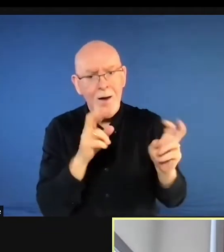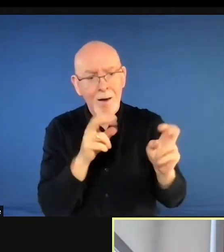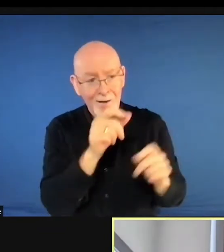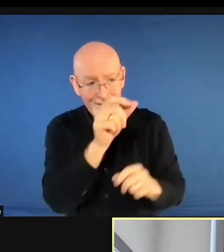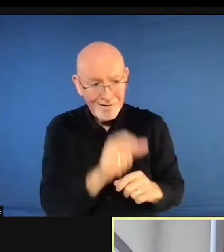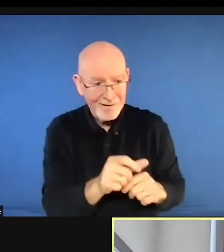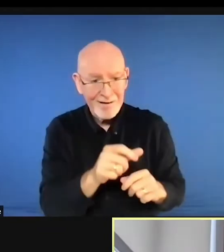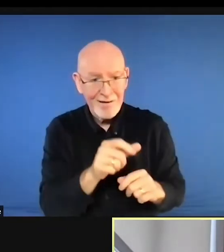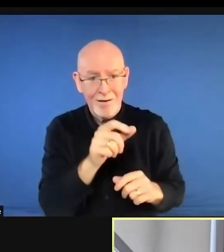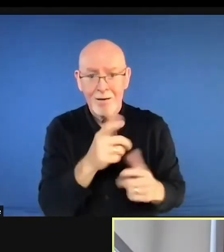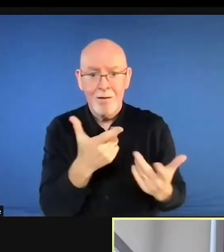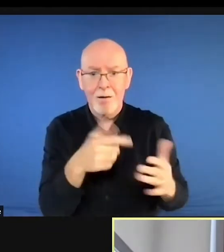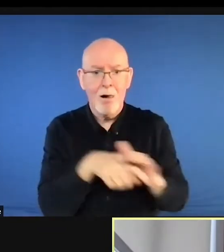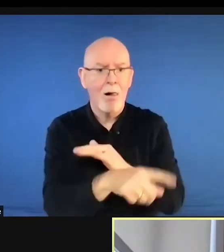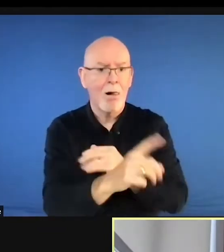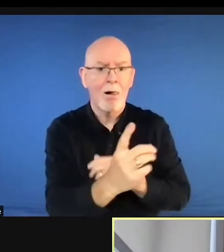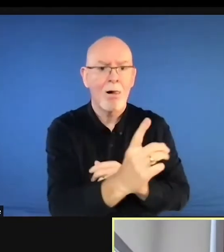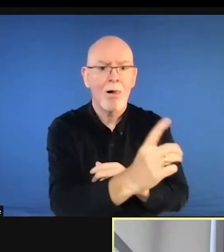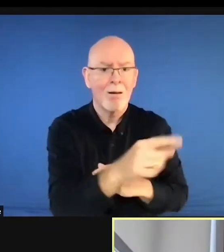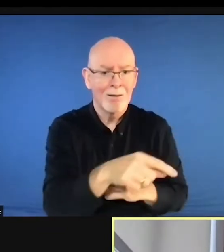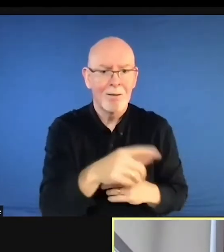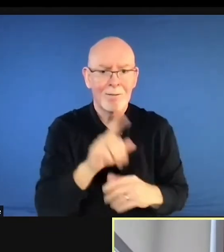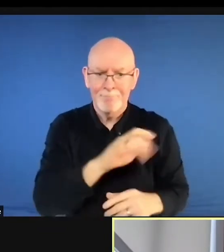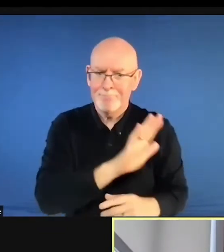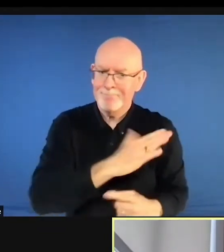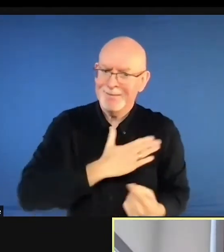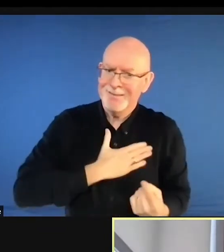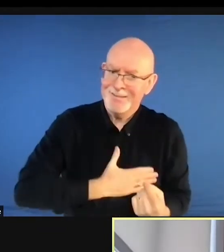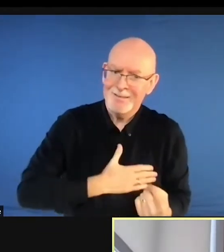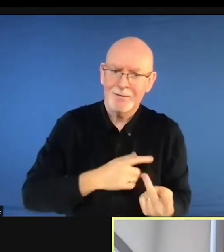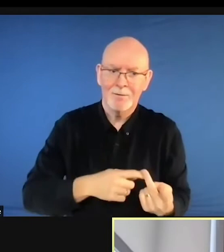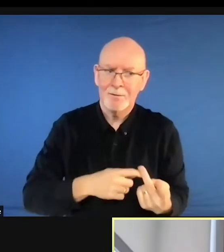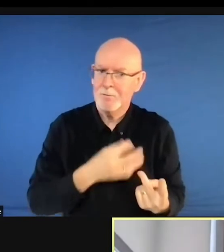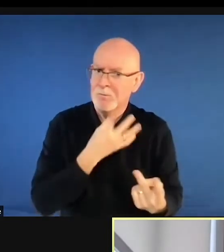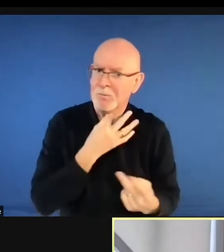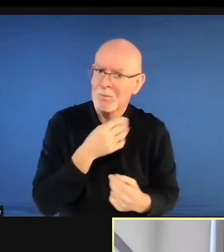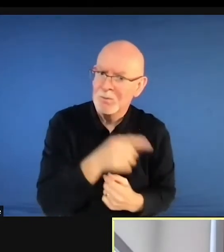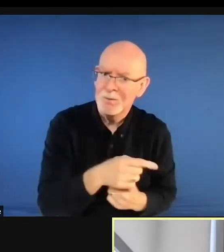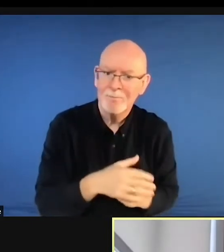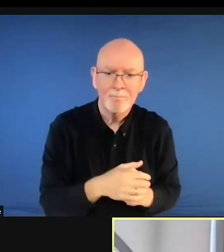and practices affecting people in situations of forced migration.